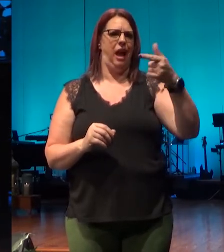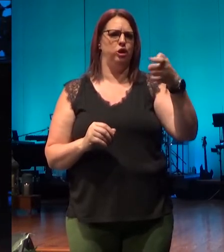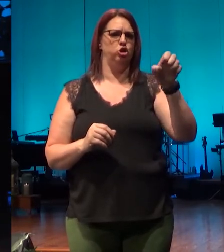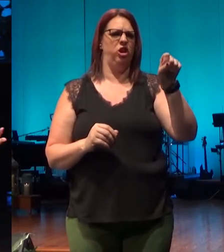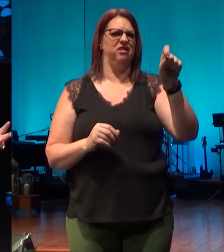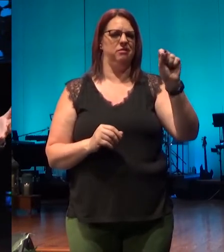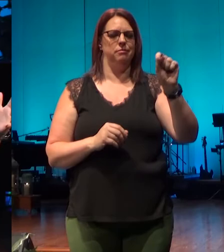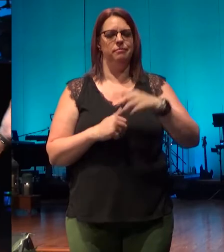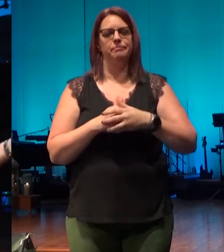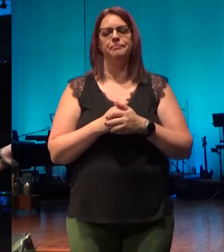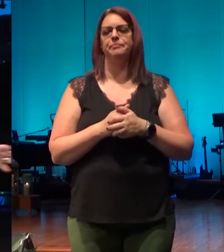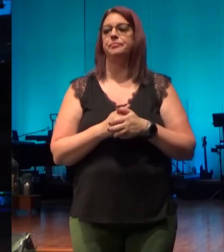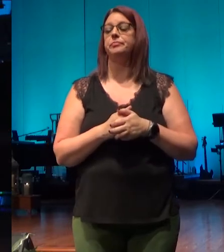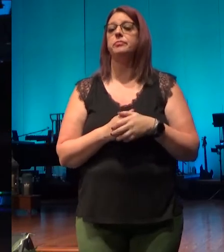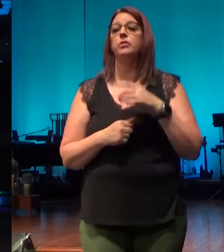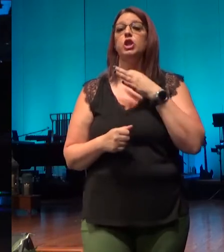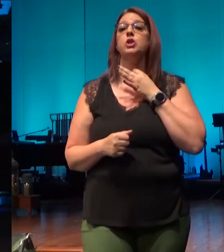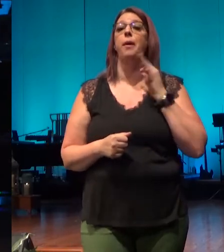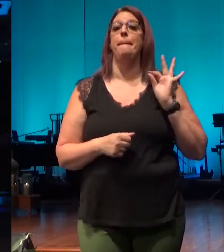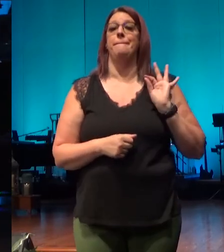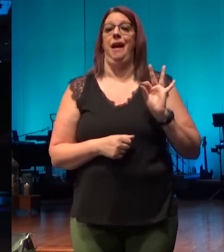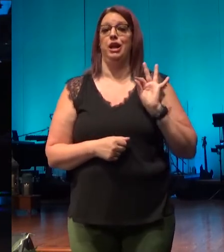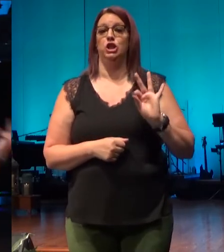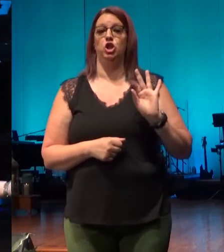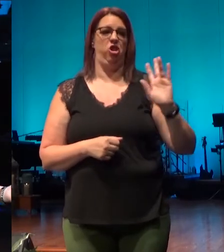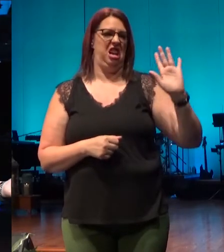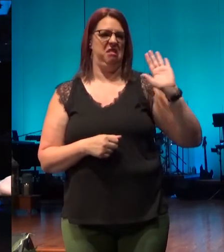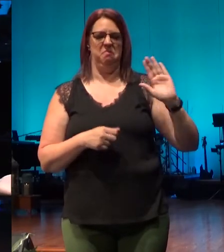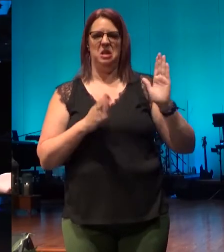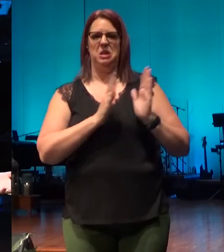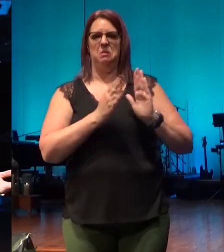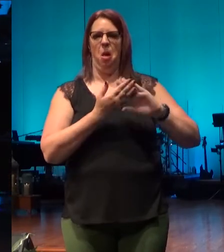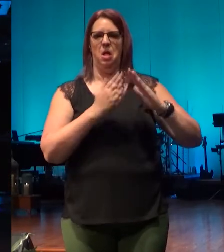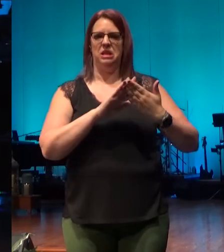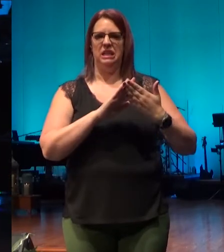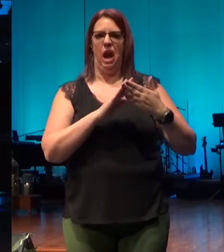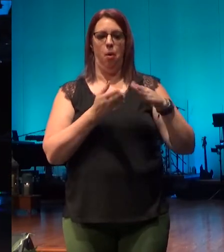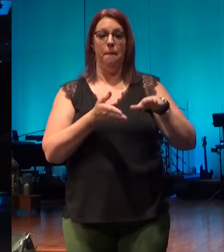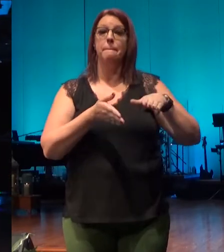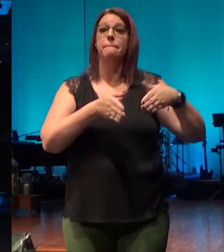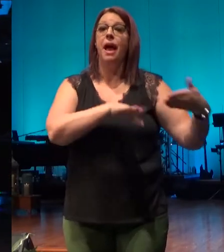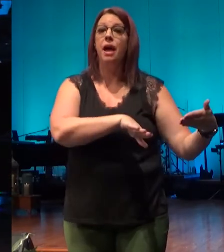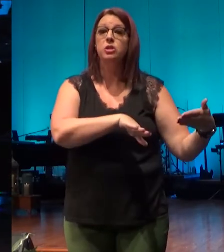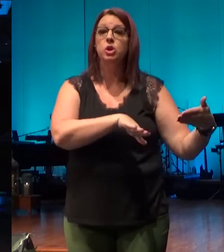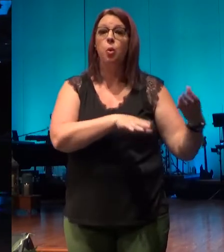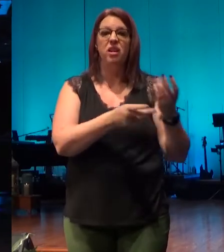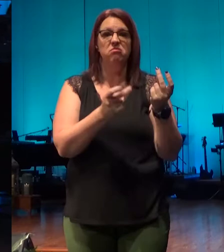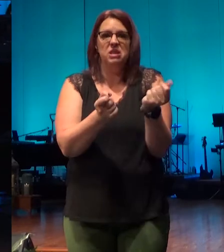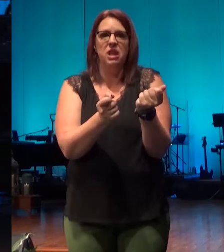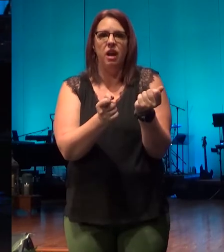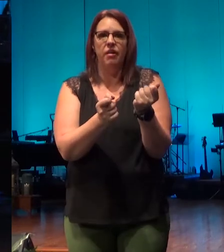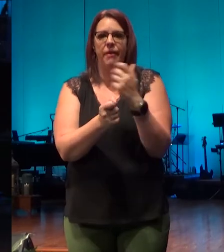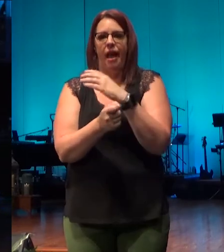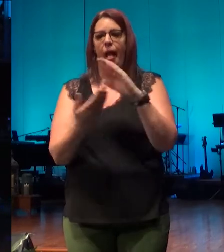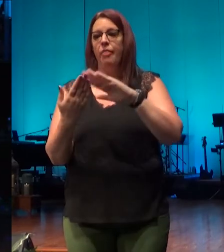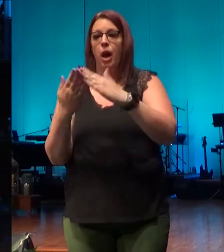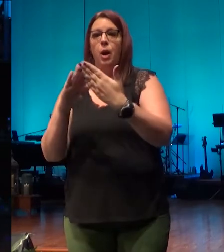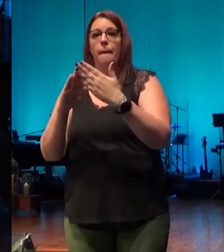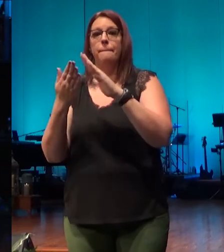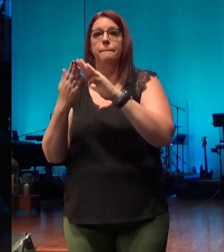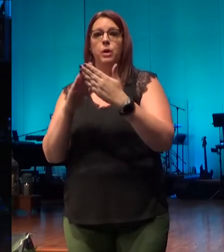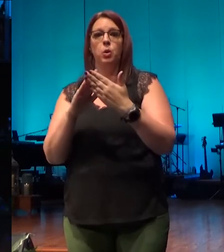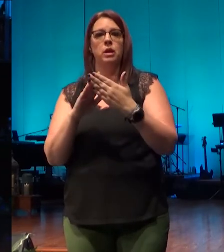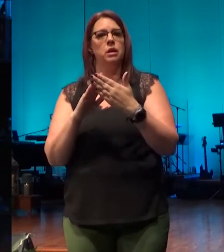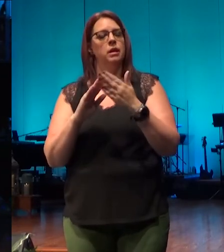a pastor in a rural Tennessee town passed away suddenly, and the community just insisted that Joe's